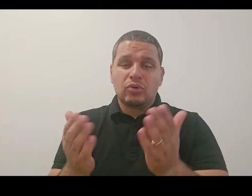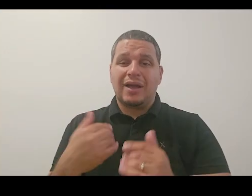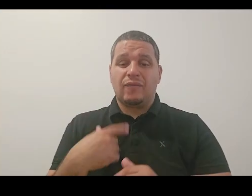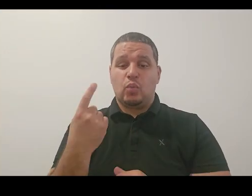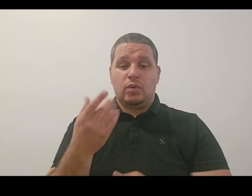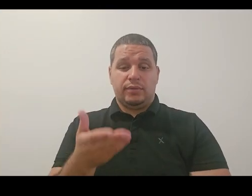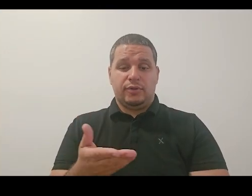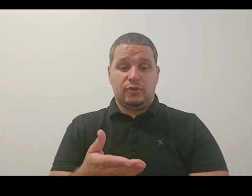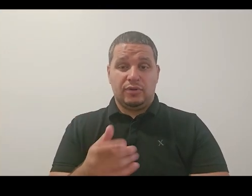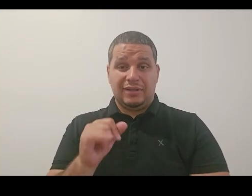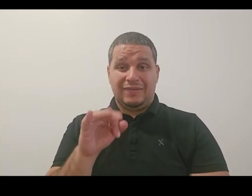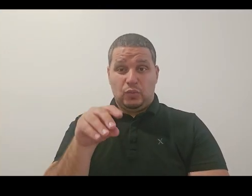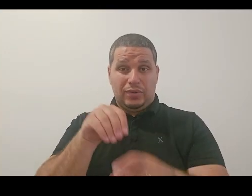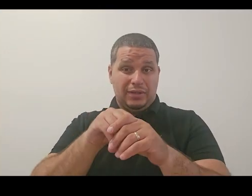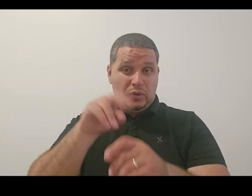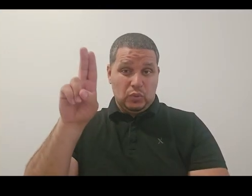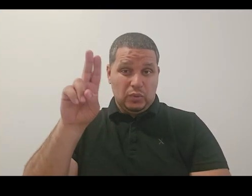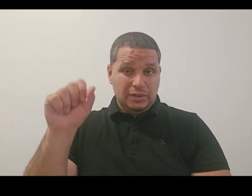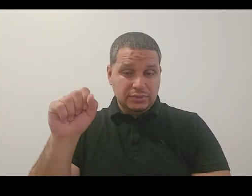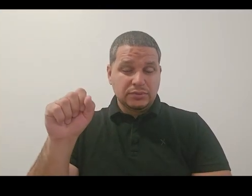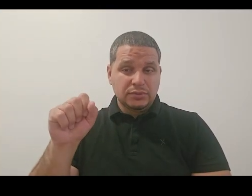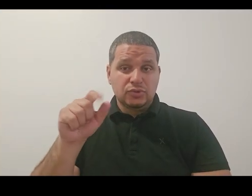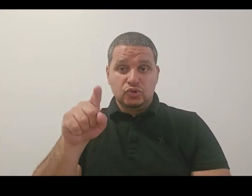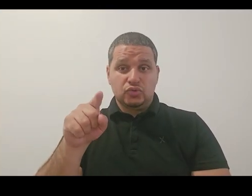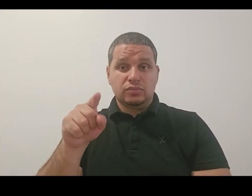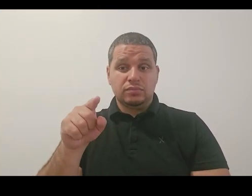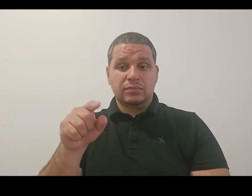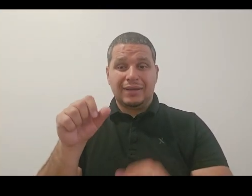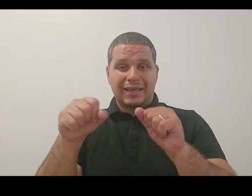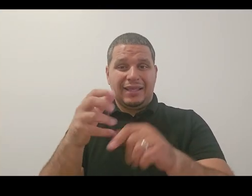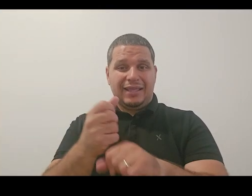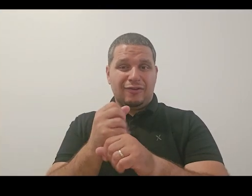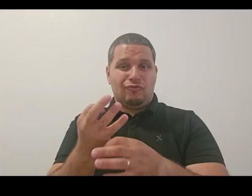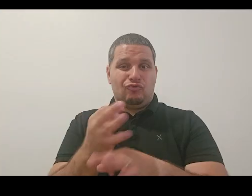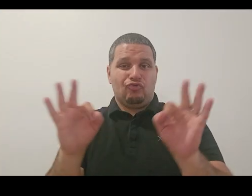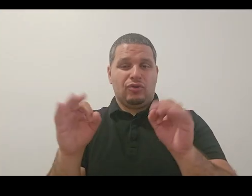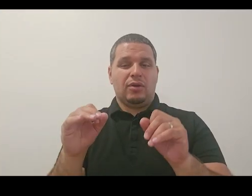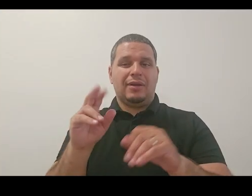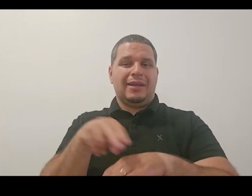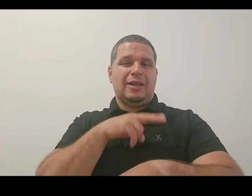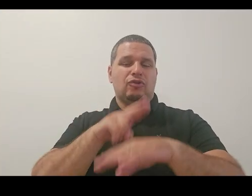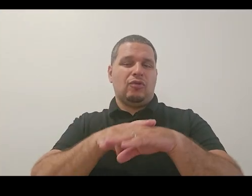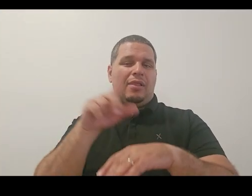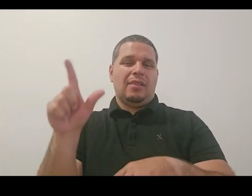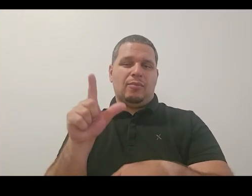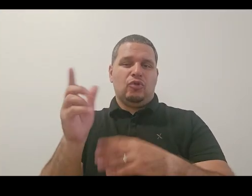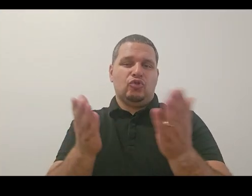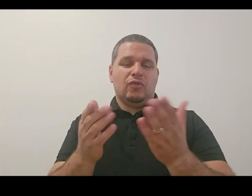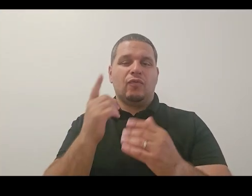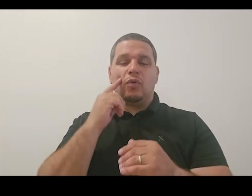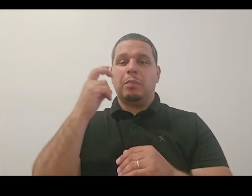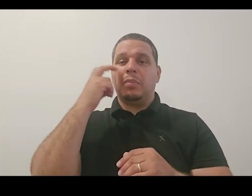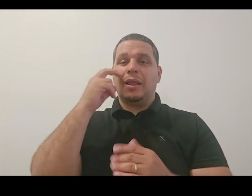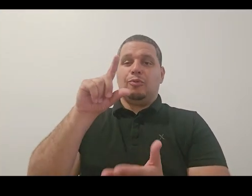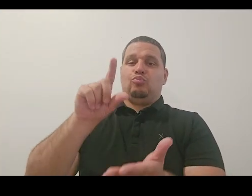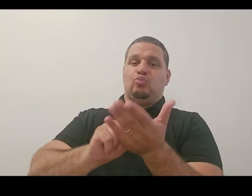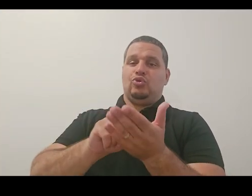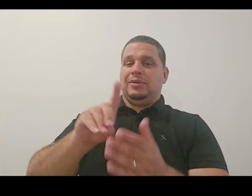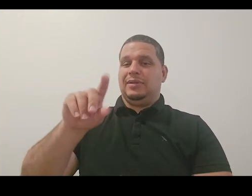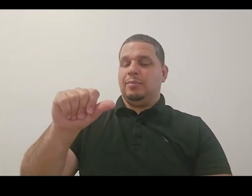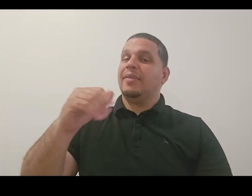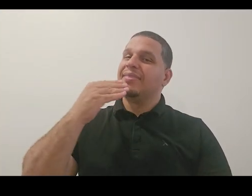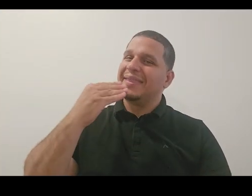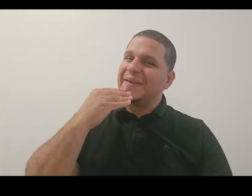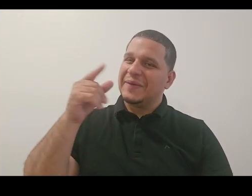books. I've got one right here. If you're in the US and you're eligible, you can get a free one through the National Library Service for the Blind and Print